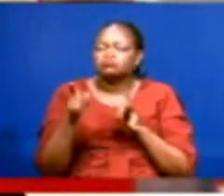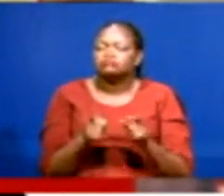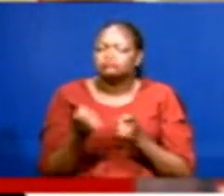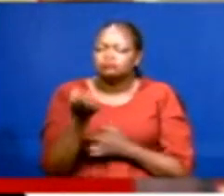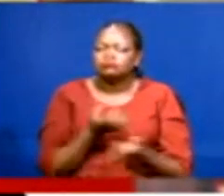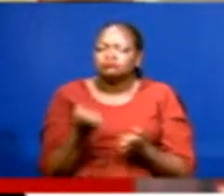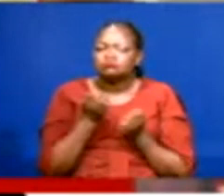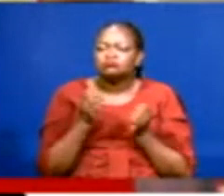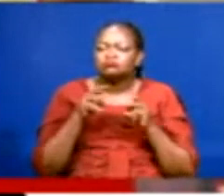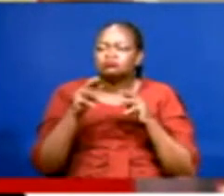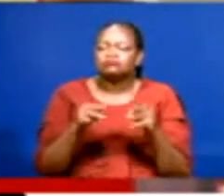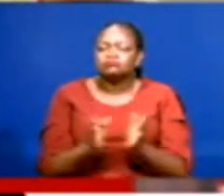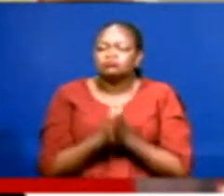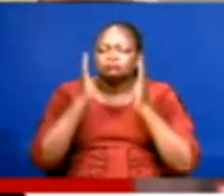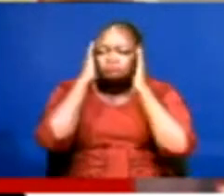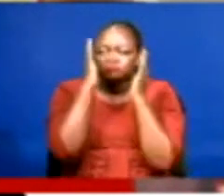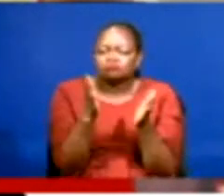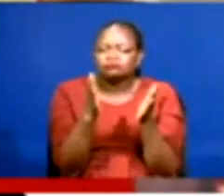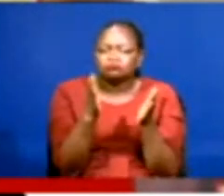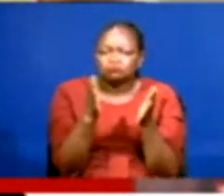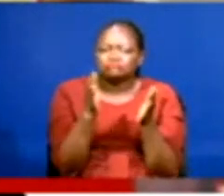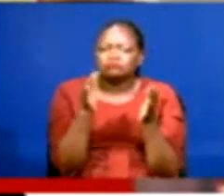economic management and focusing on its